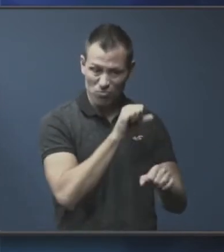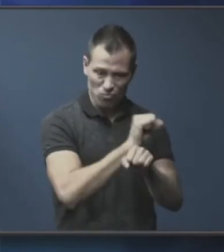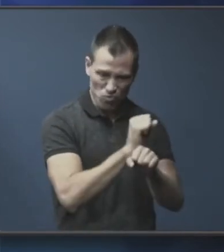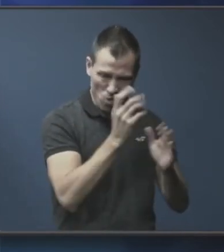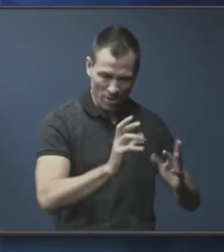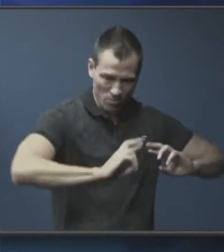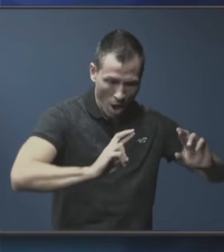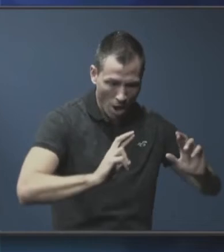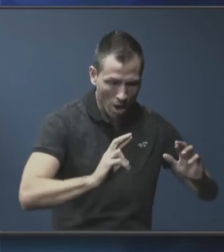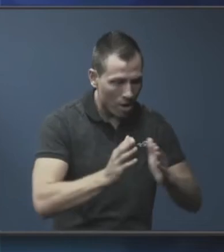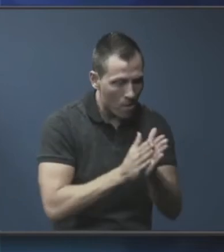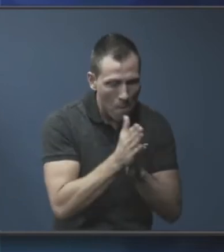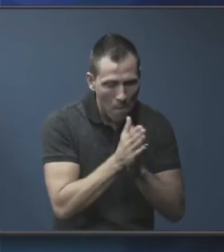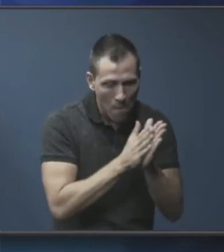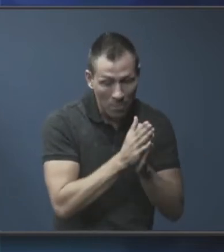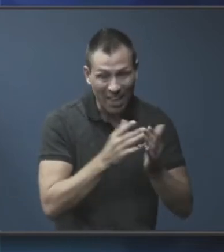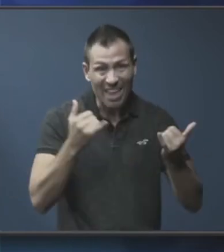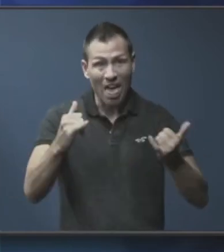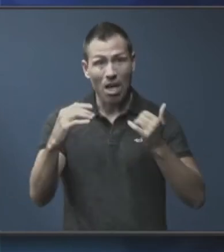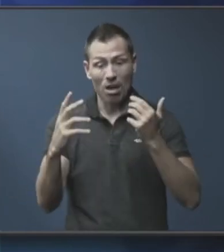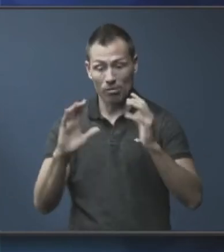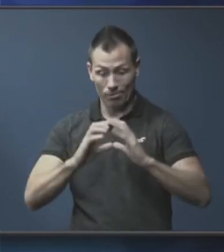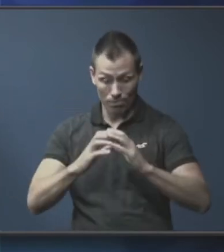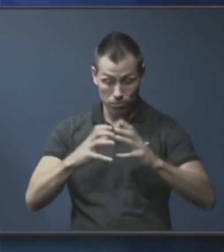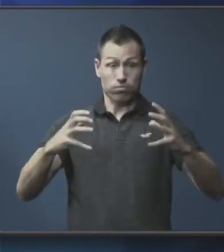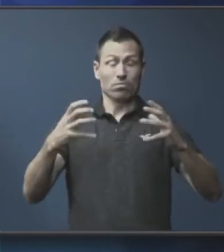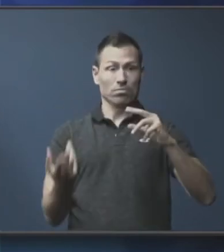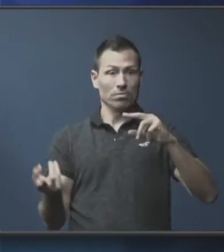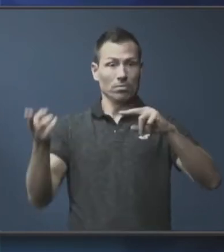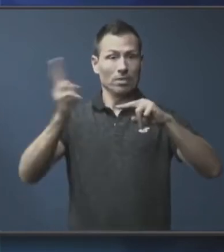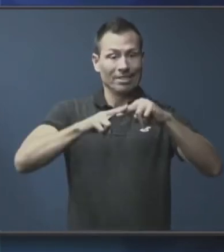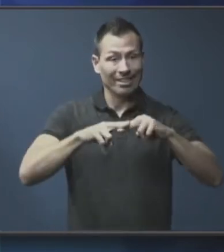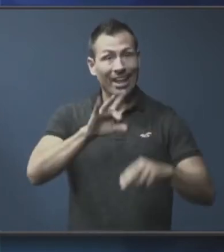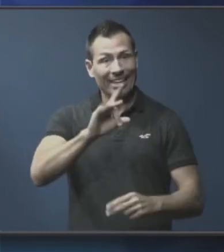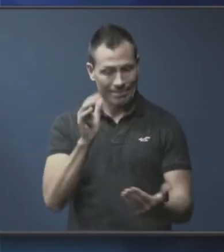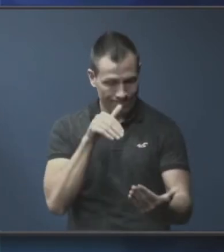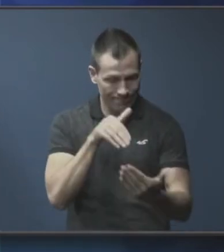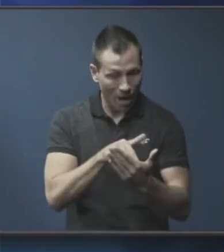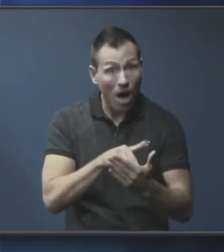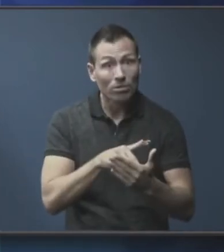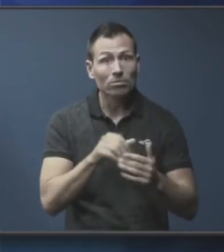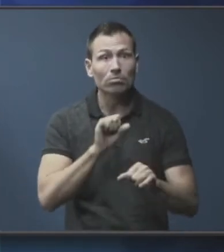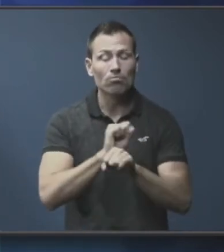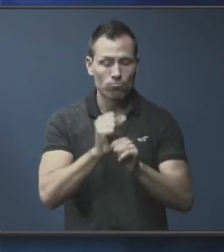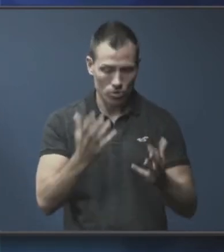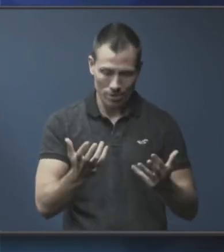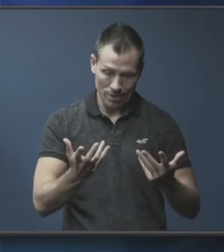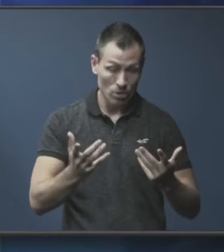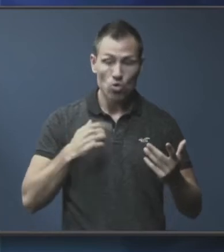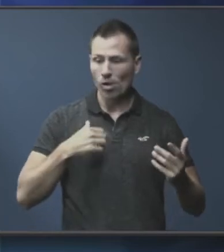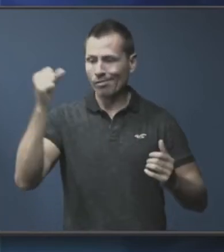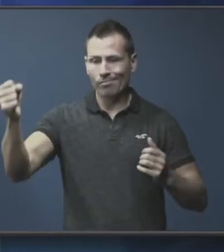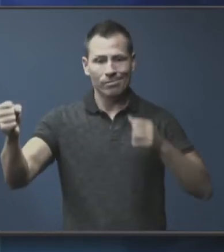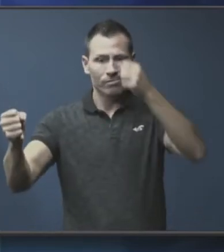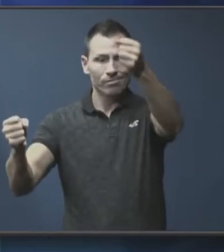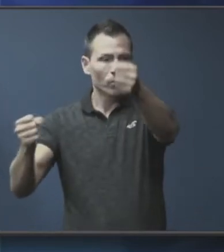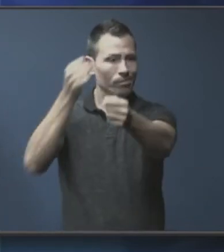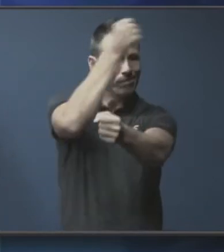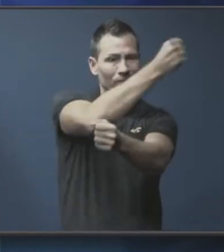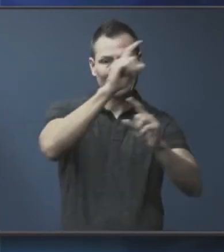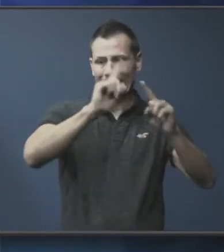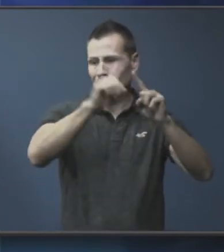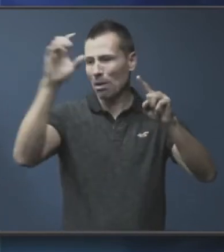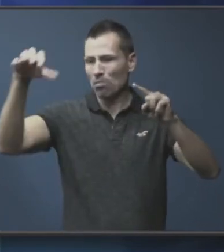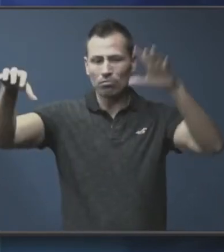to 18,000 workers who will be pre-positioned all throughout our territory, ready to respond immediately as soon as it's